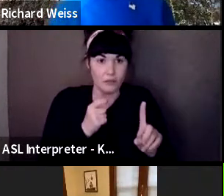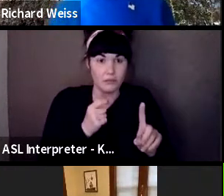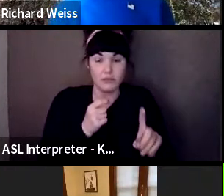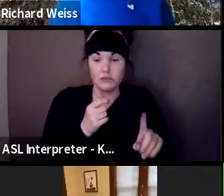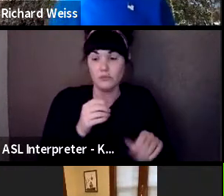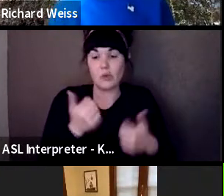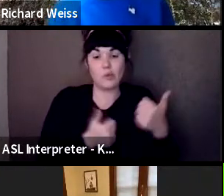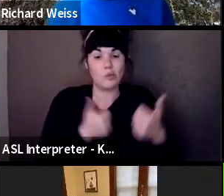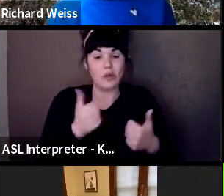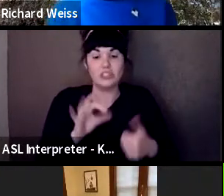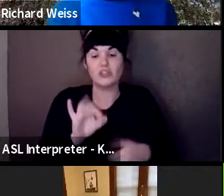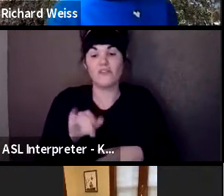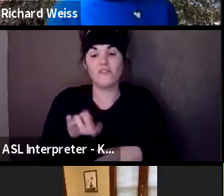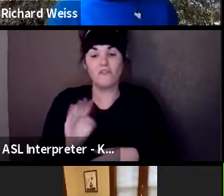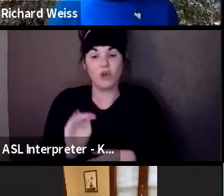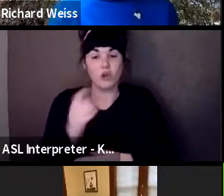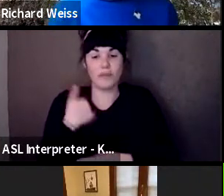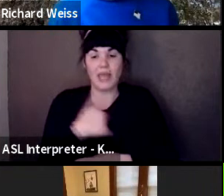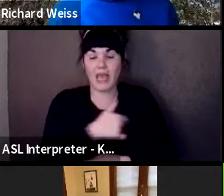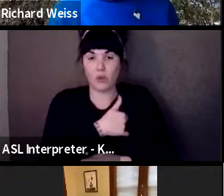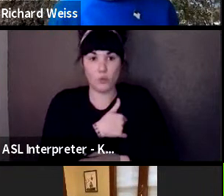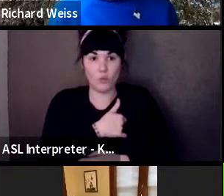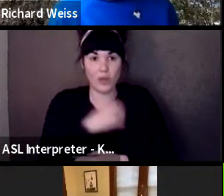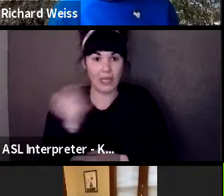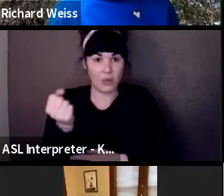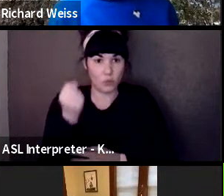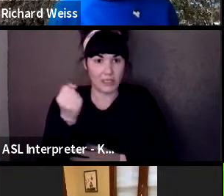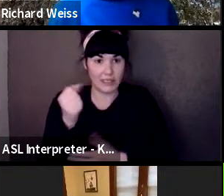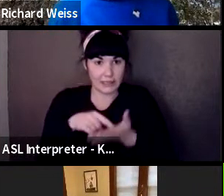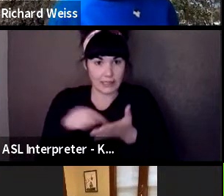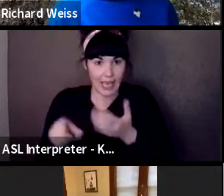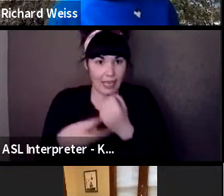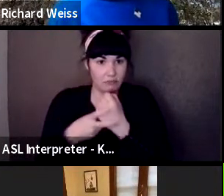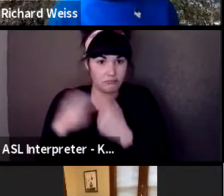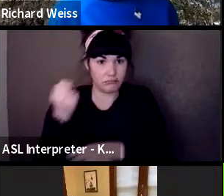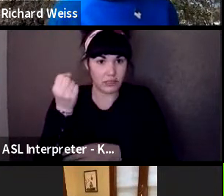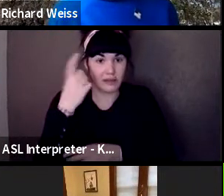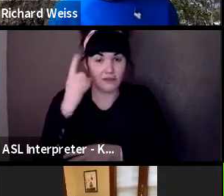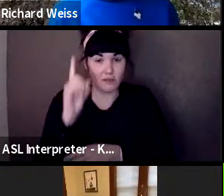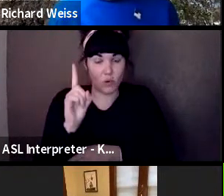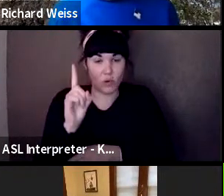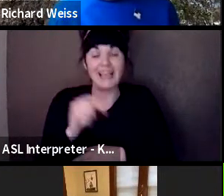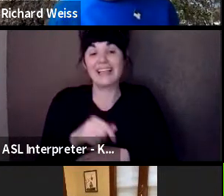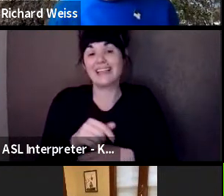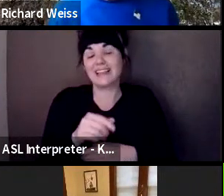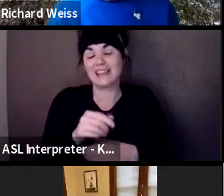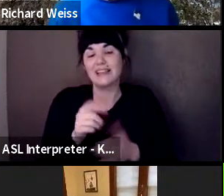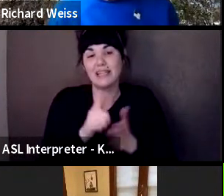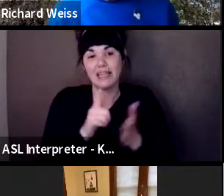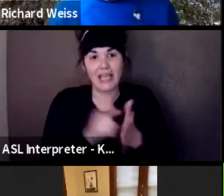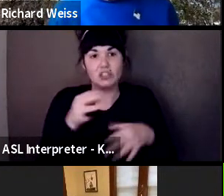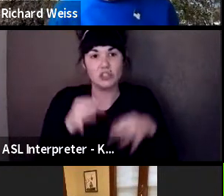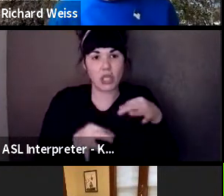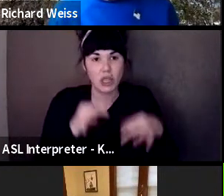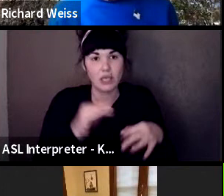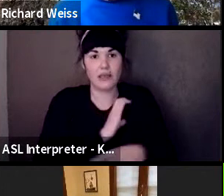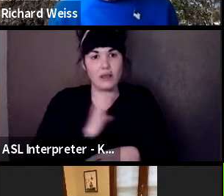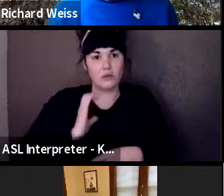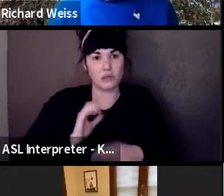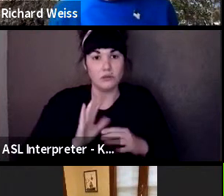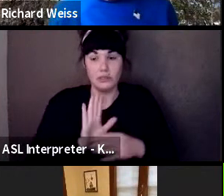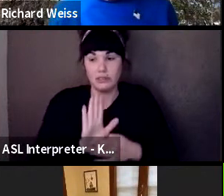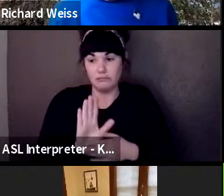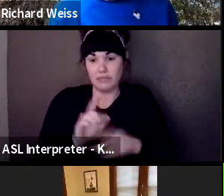counsel. What their rates are or what their scope of service is. So again, but I'm not opposed